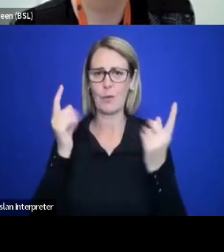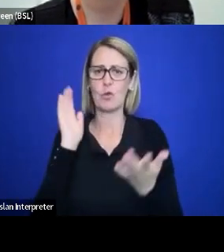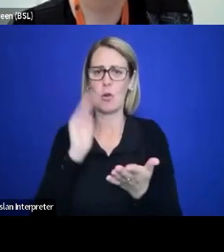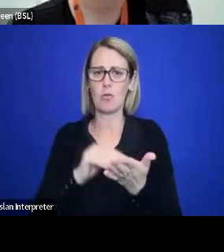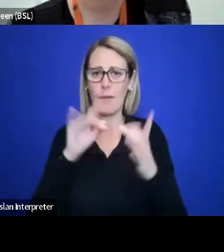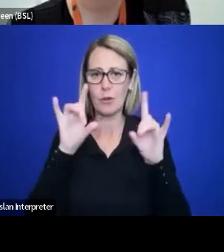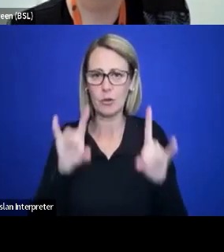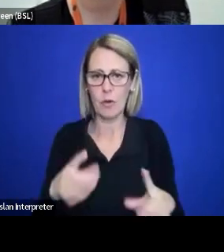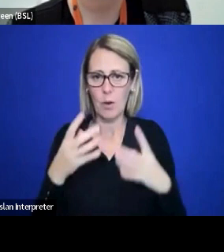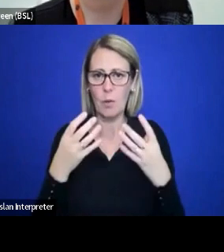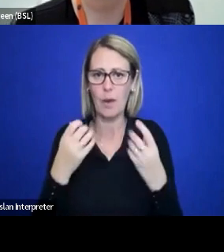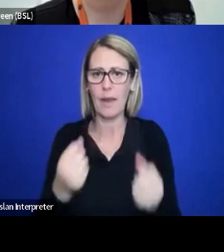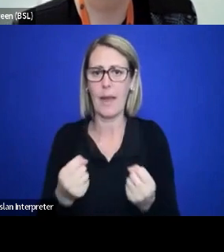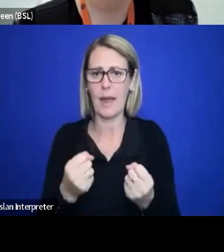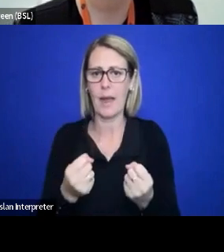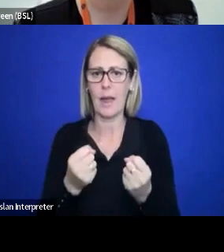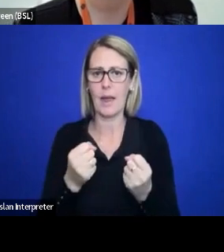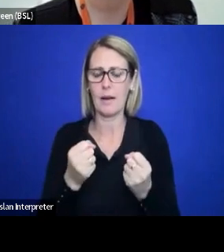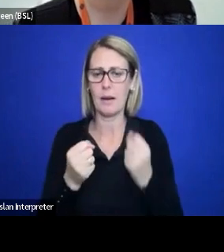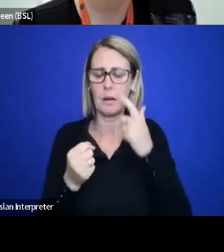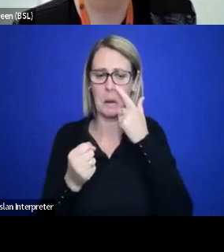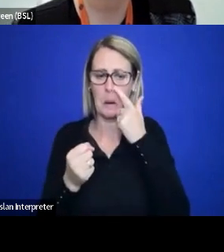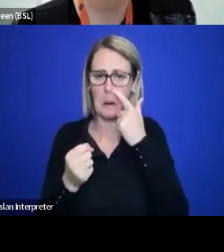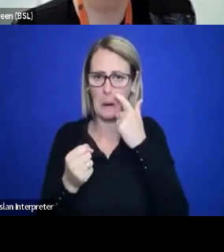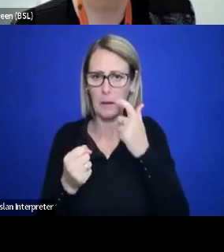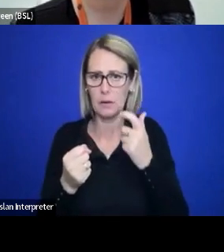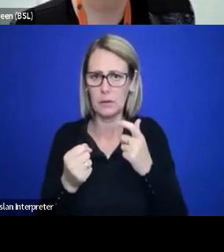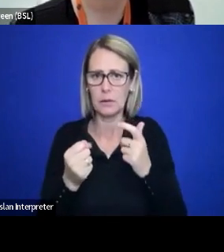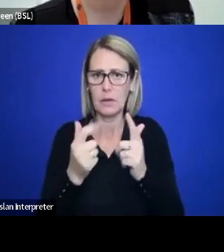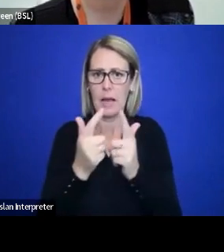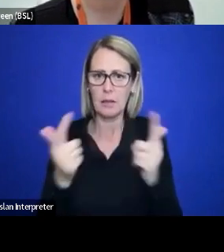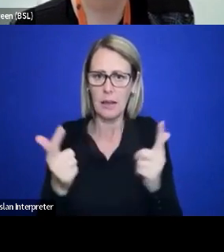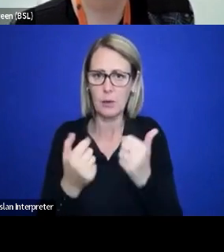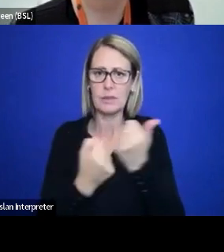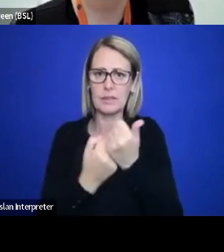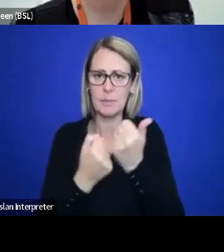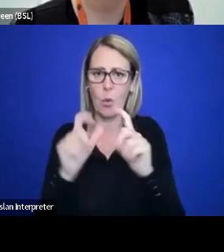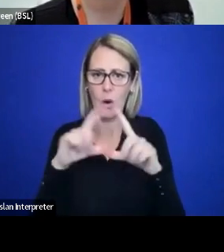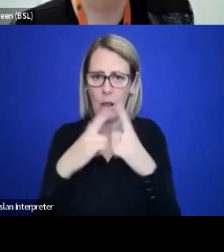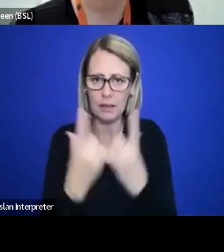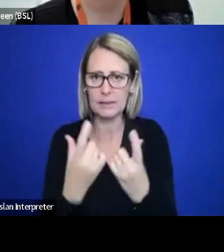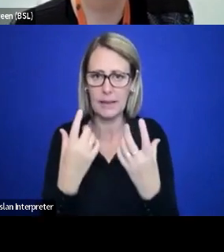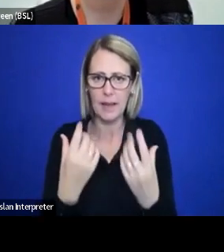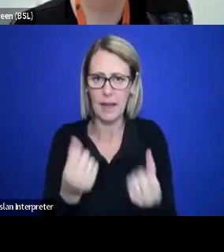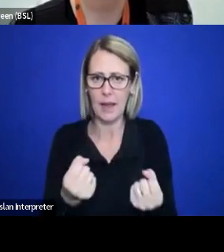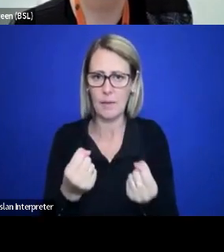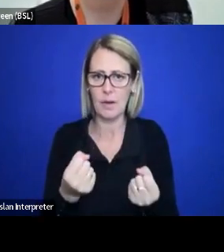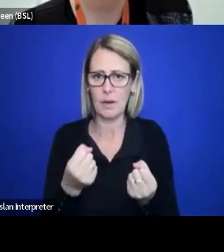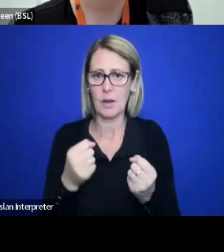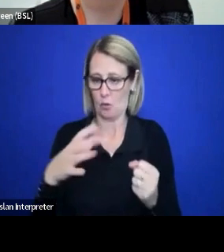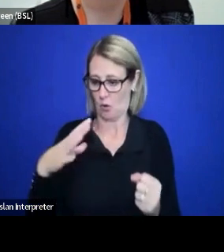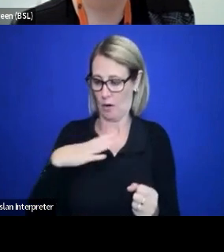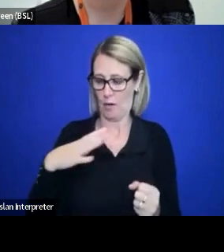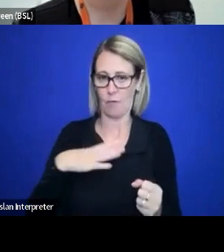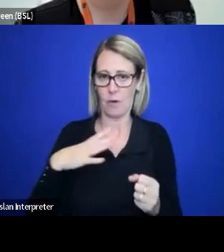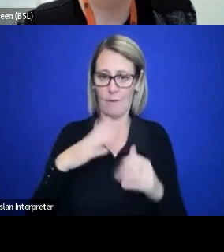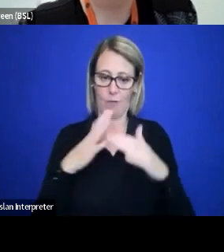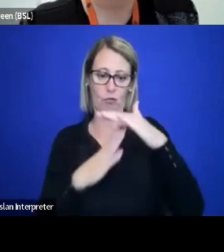Australia, we have these language support classes, which is free of any charge for refugees who